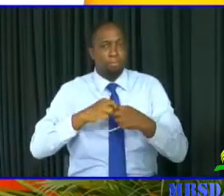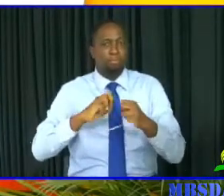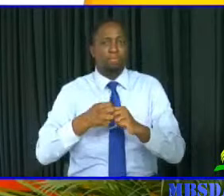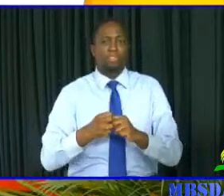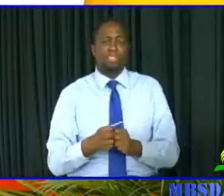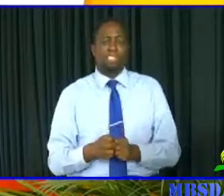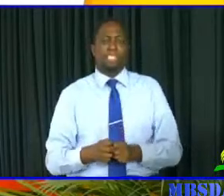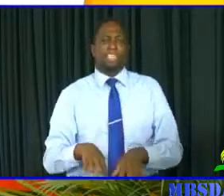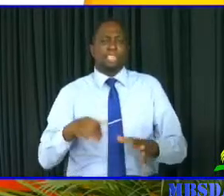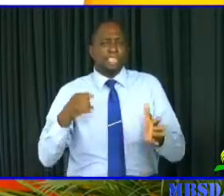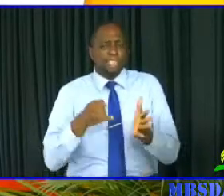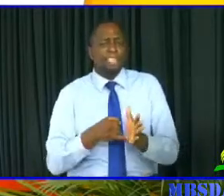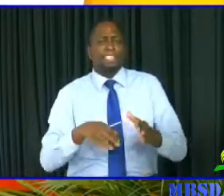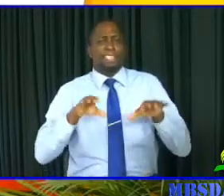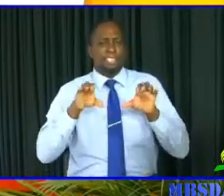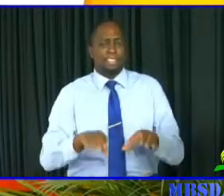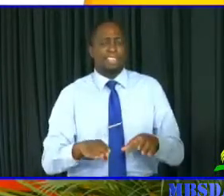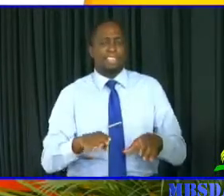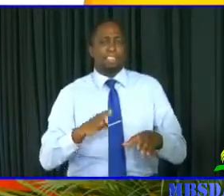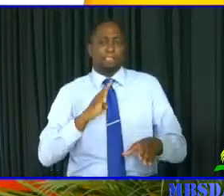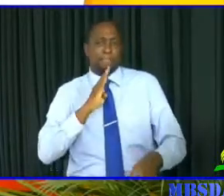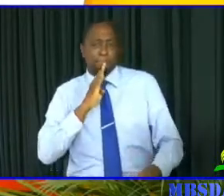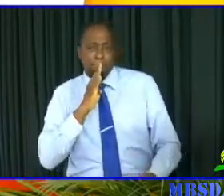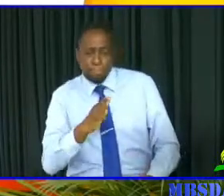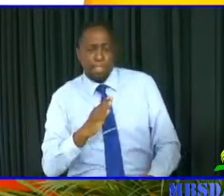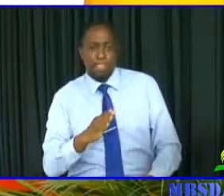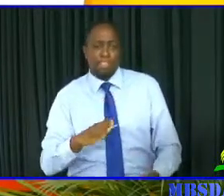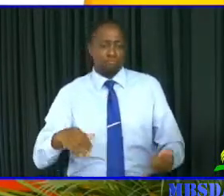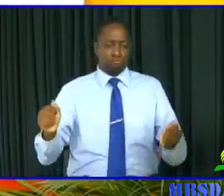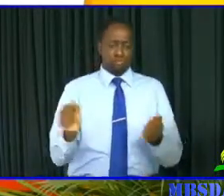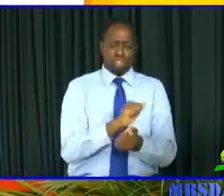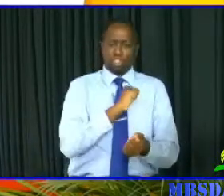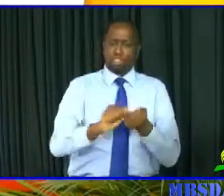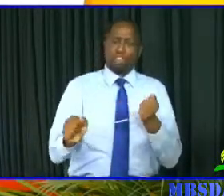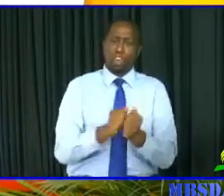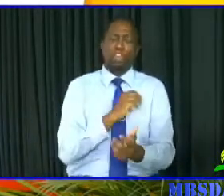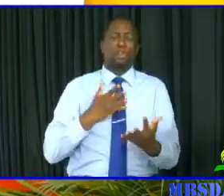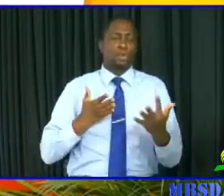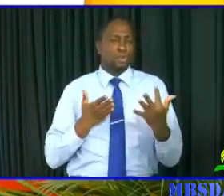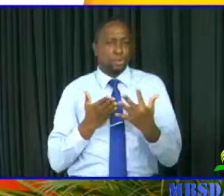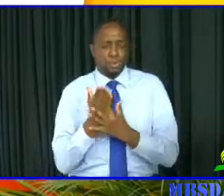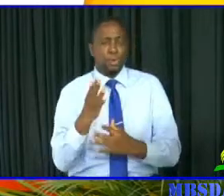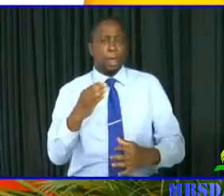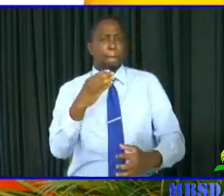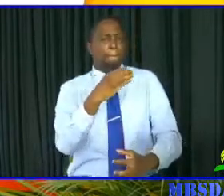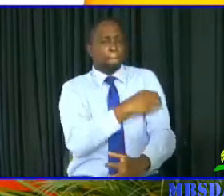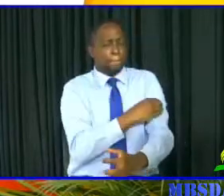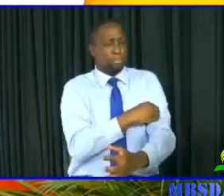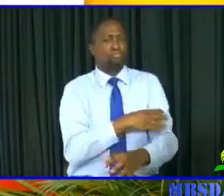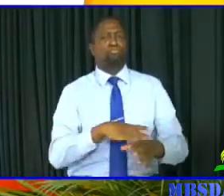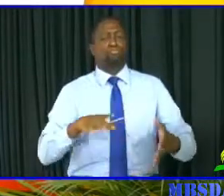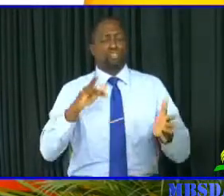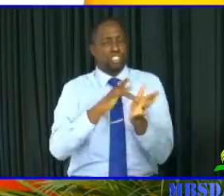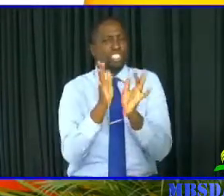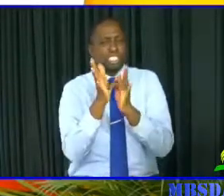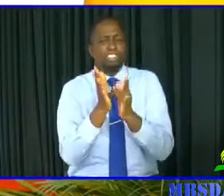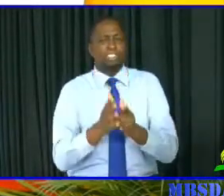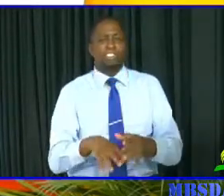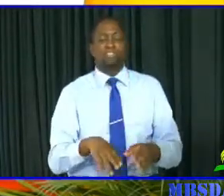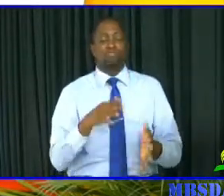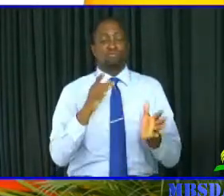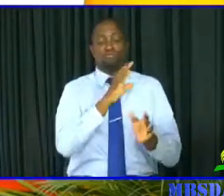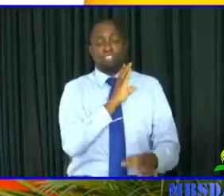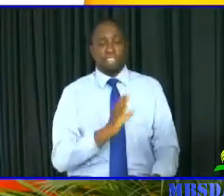it can be outdone in the name of Jesus Christ. It can be broken in the name